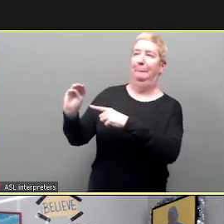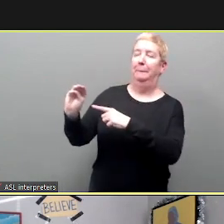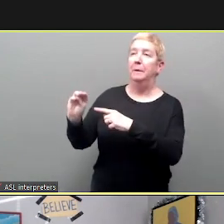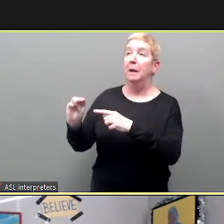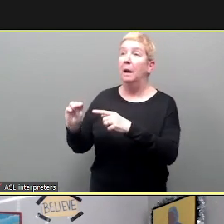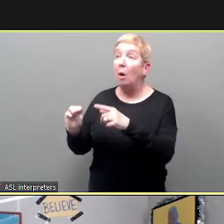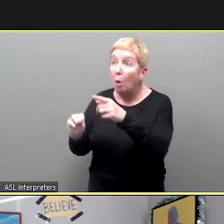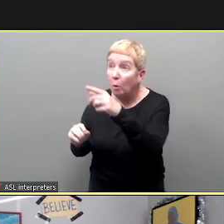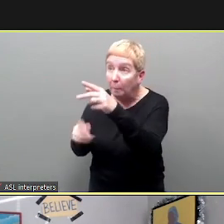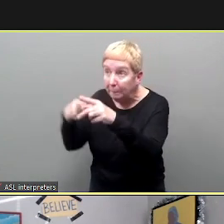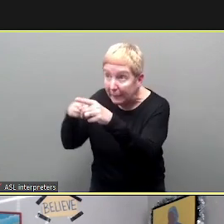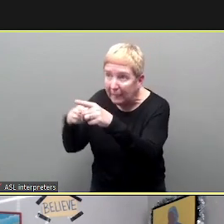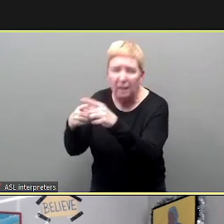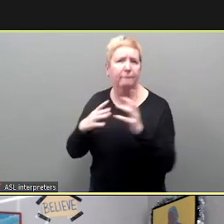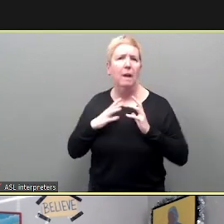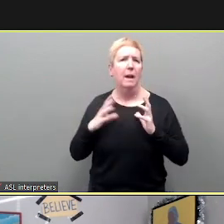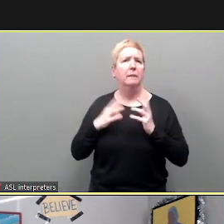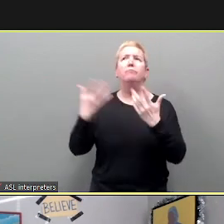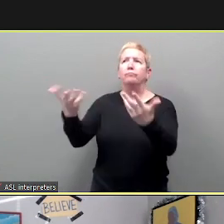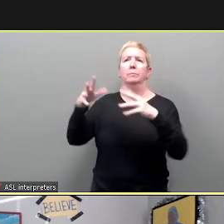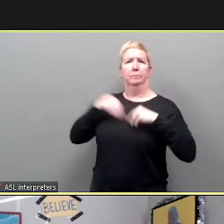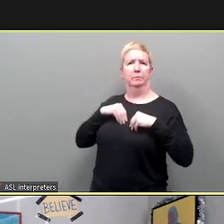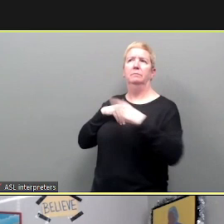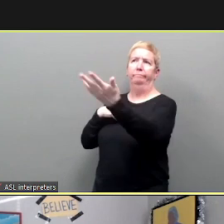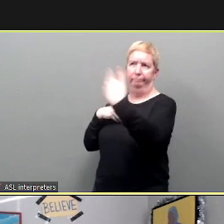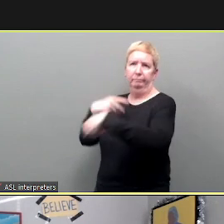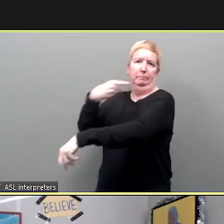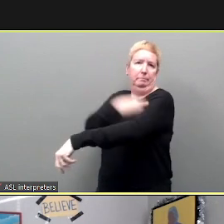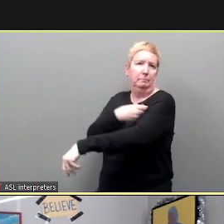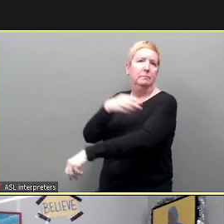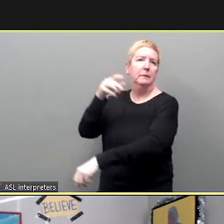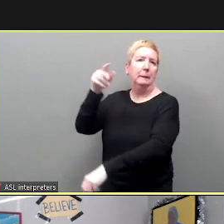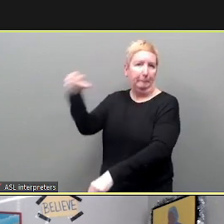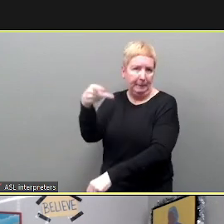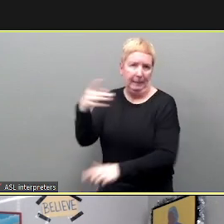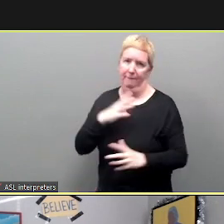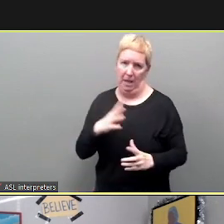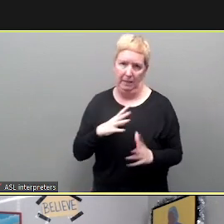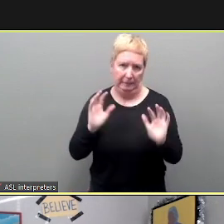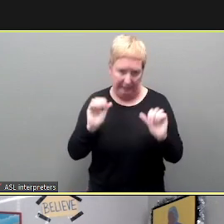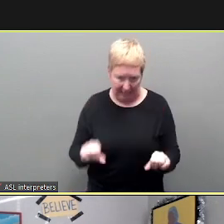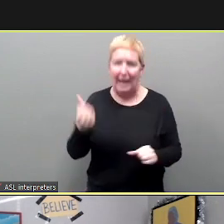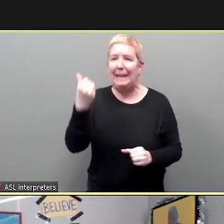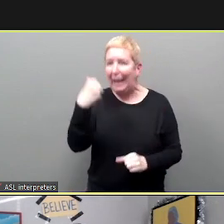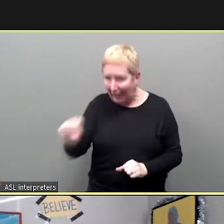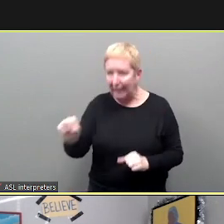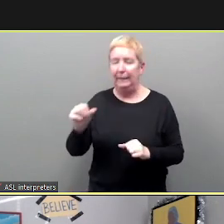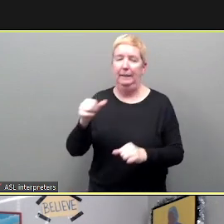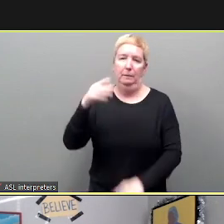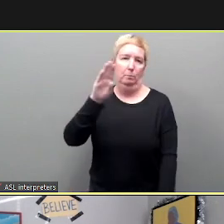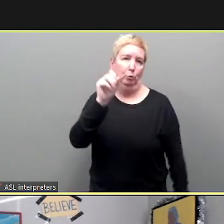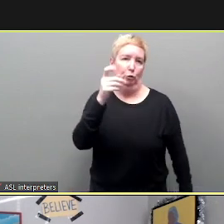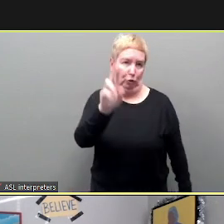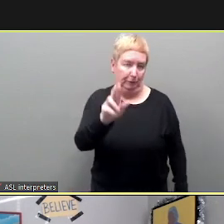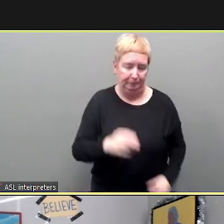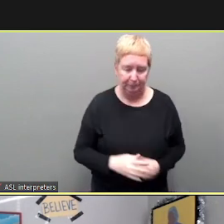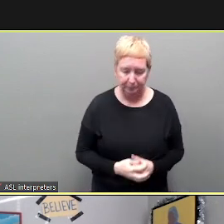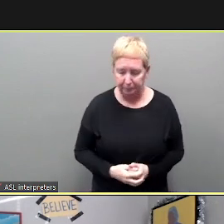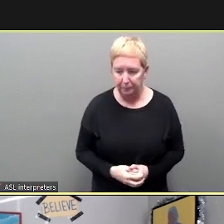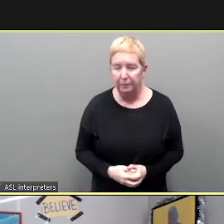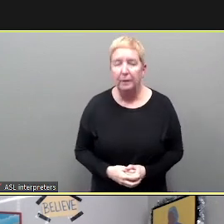and get a Pfizer. It's just as effective for your booster. This is new, new updates,